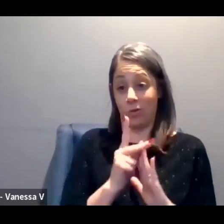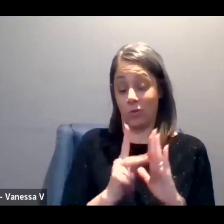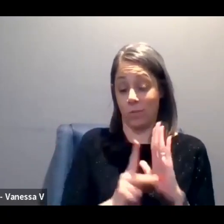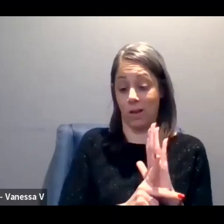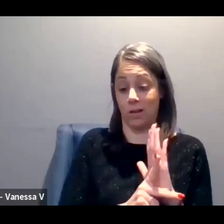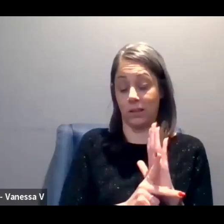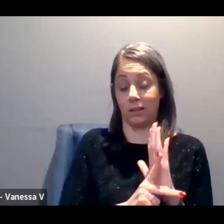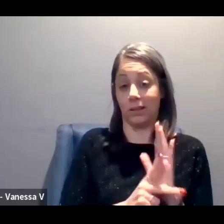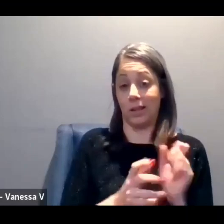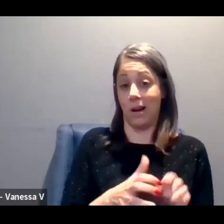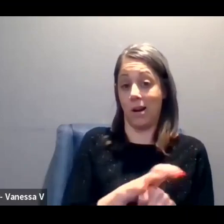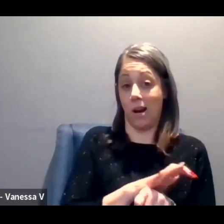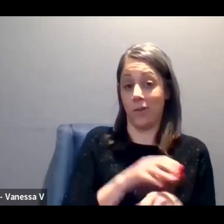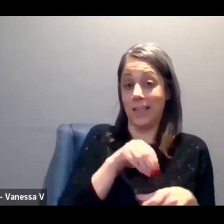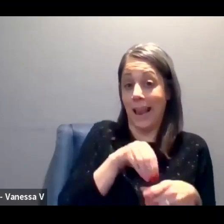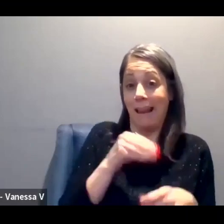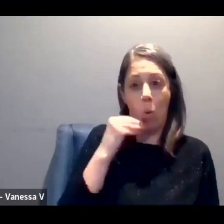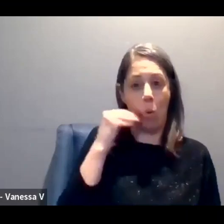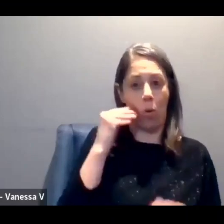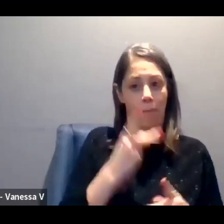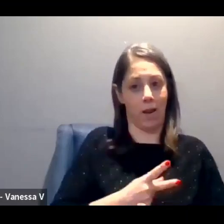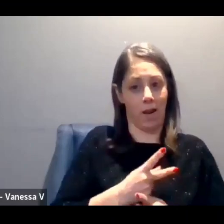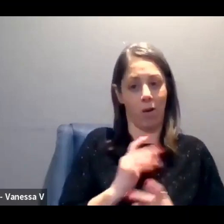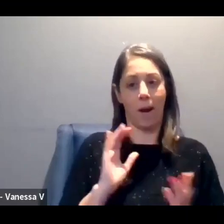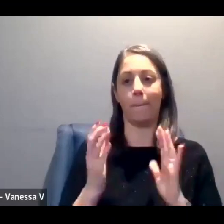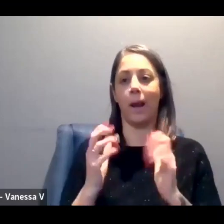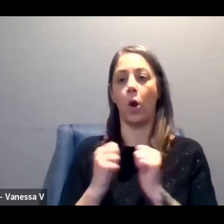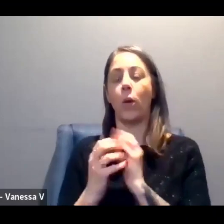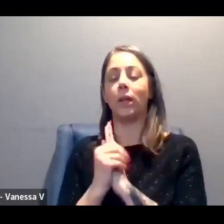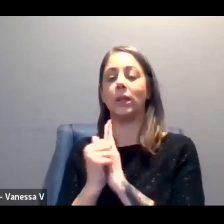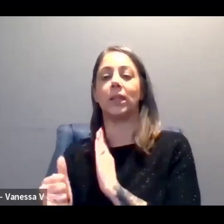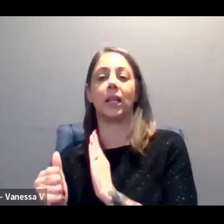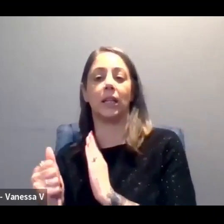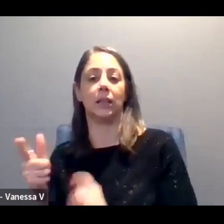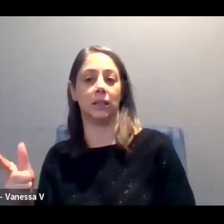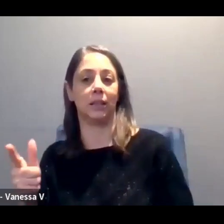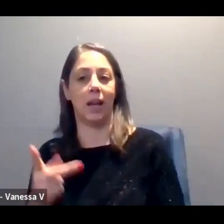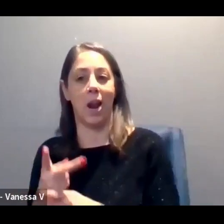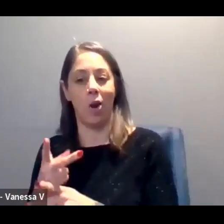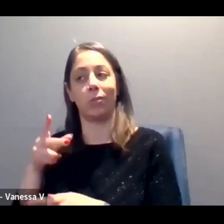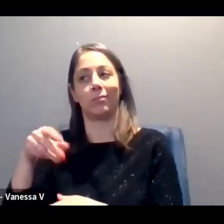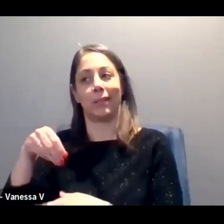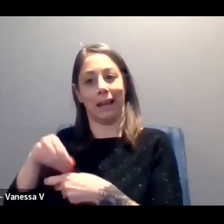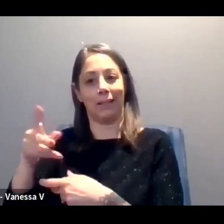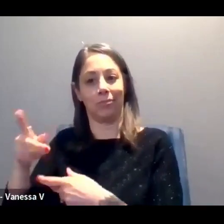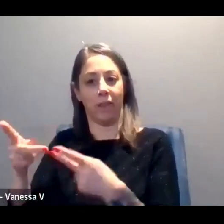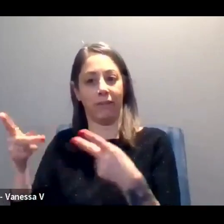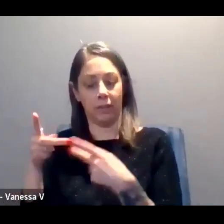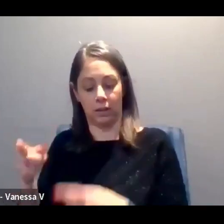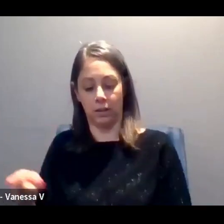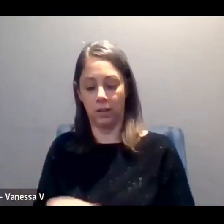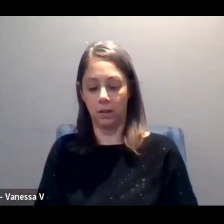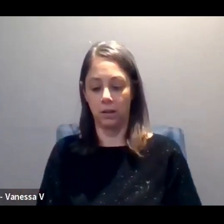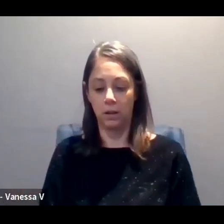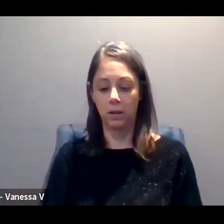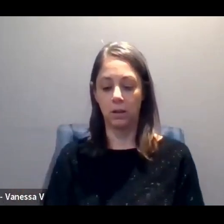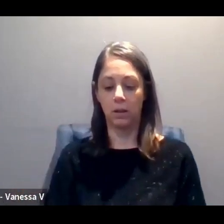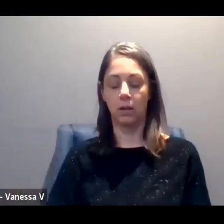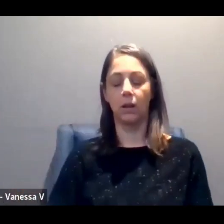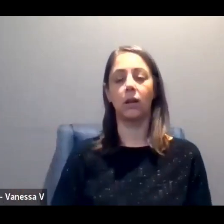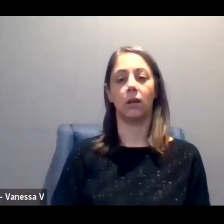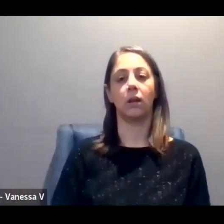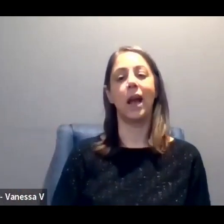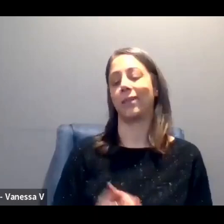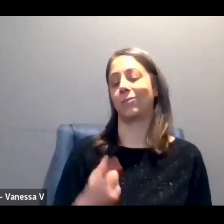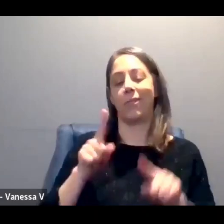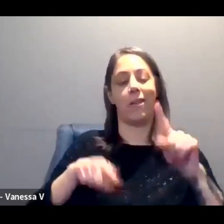policy covers in-home care versus skilled care in a facility. All those things can change and vary from